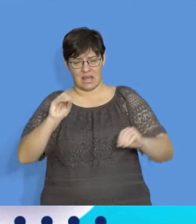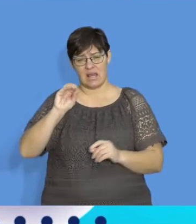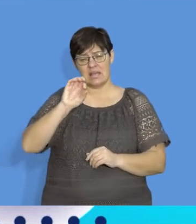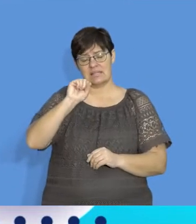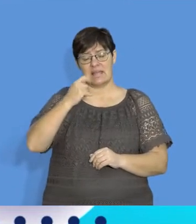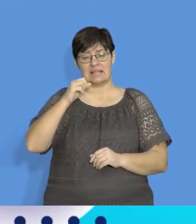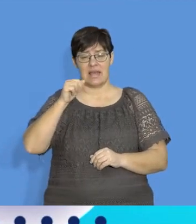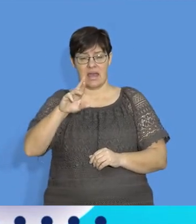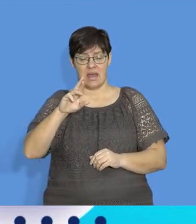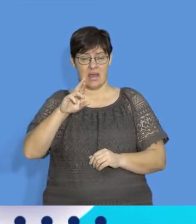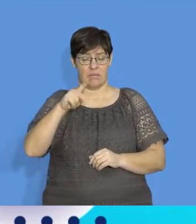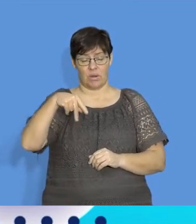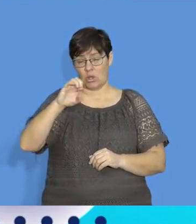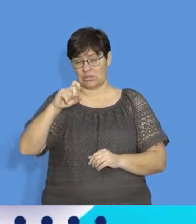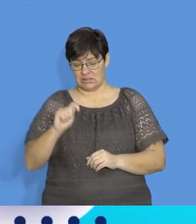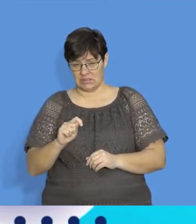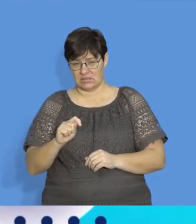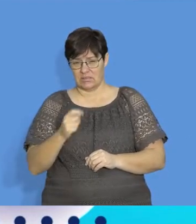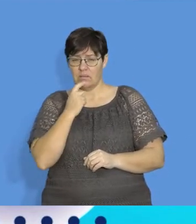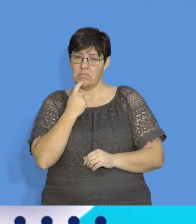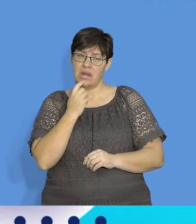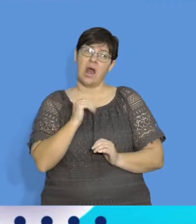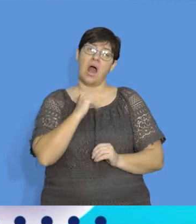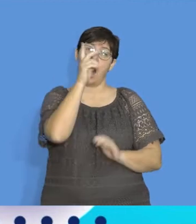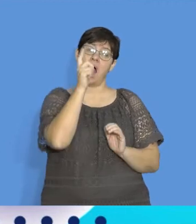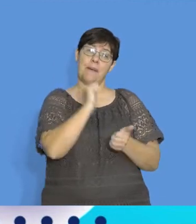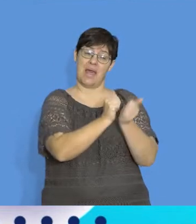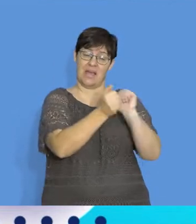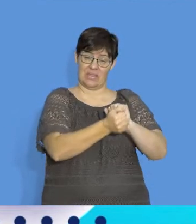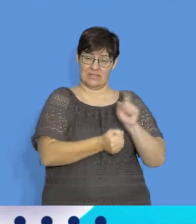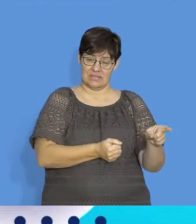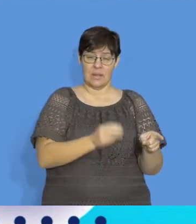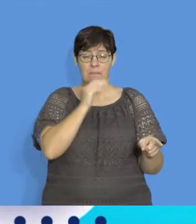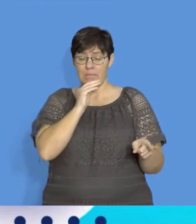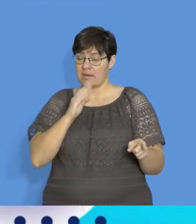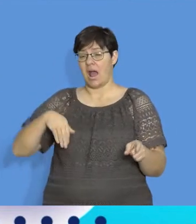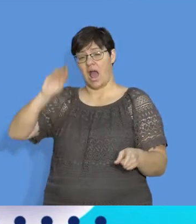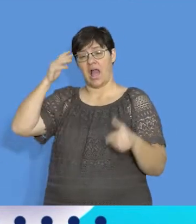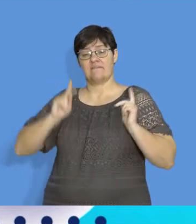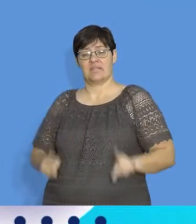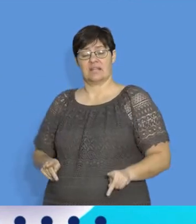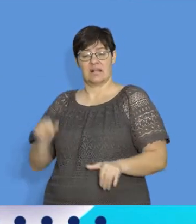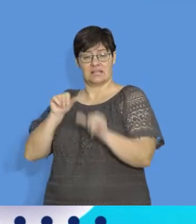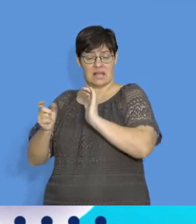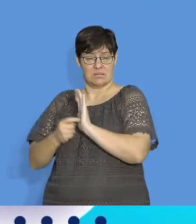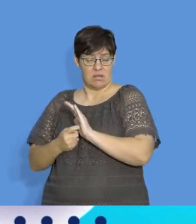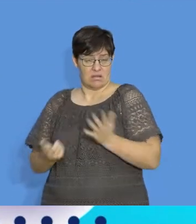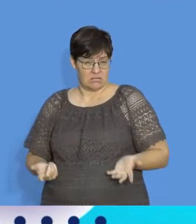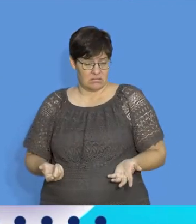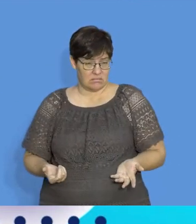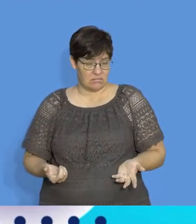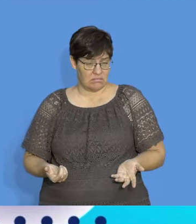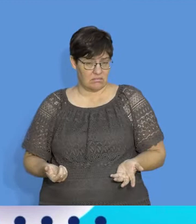plot. Based on this, can I conclude a high maths mark implies a high physical science